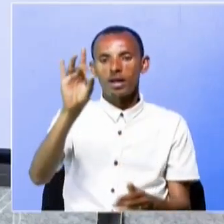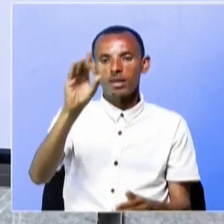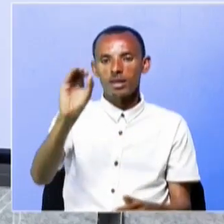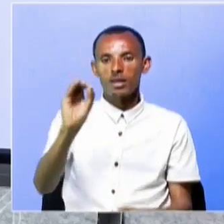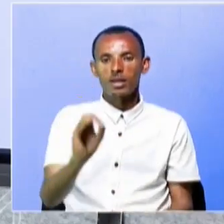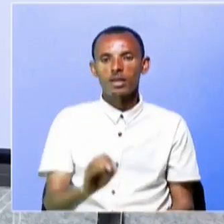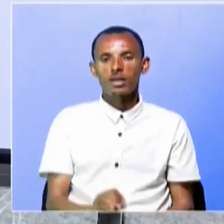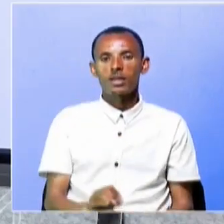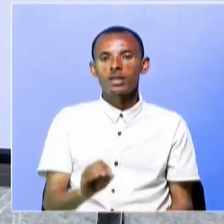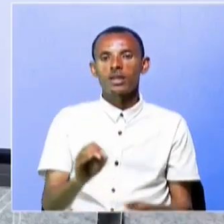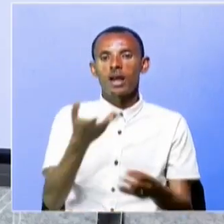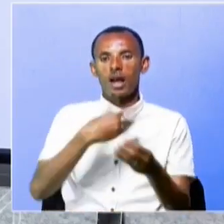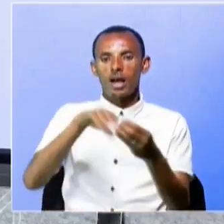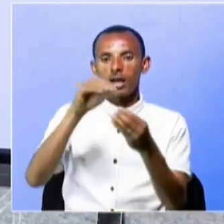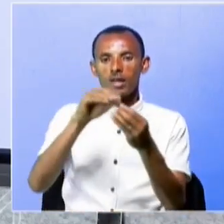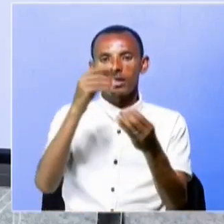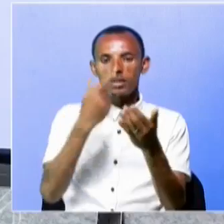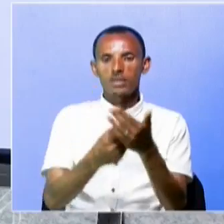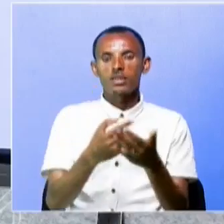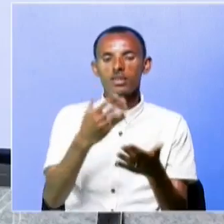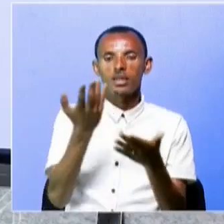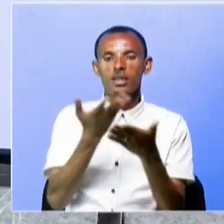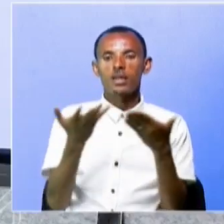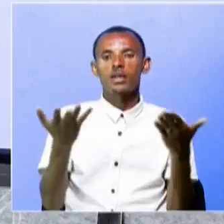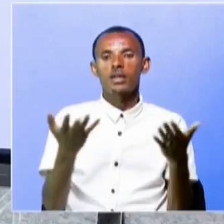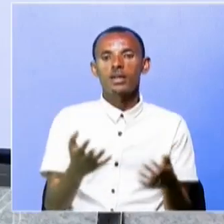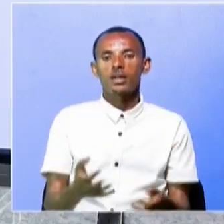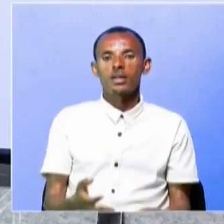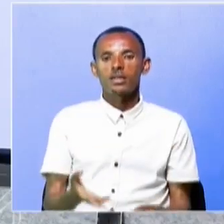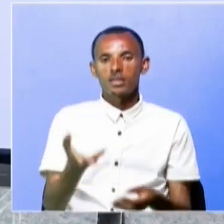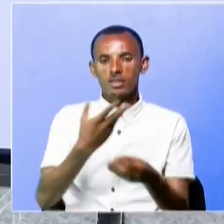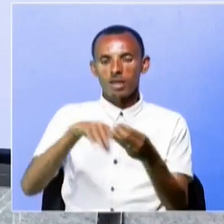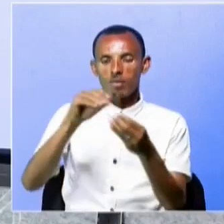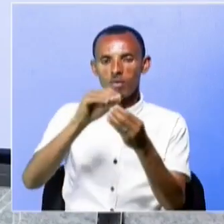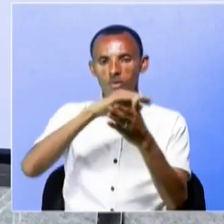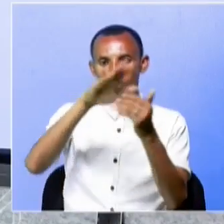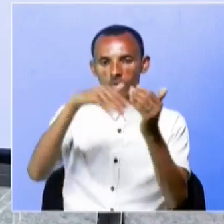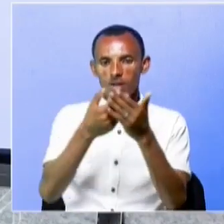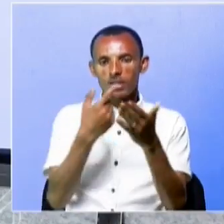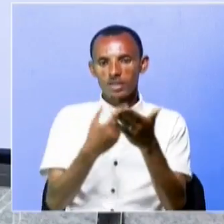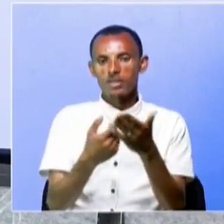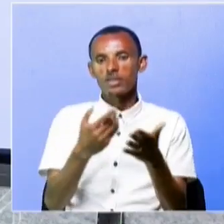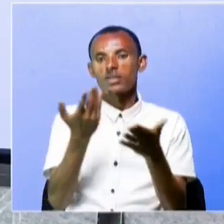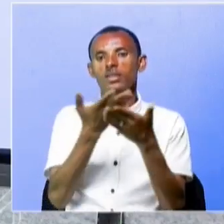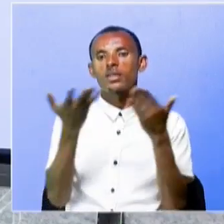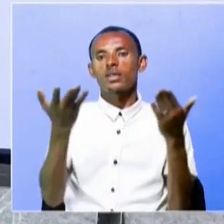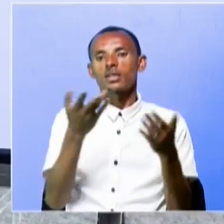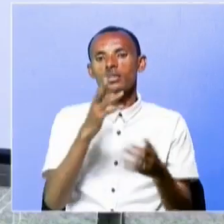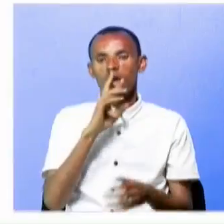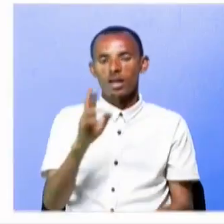Now add this thing. The sum of all these three is